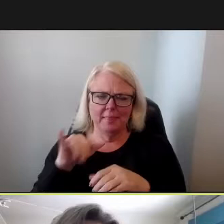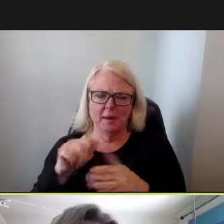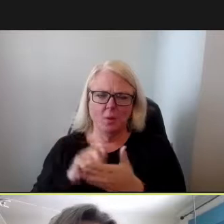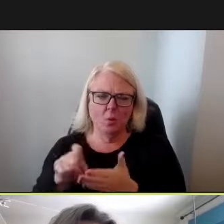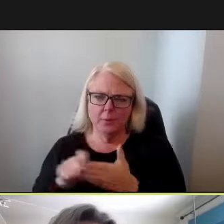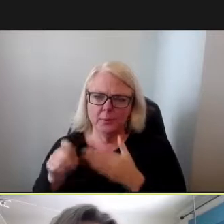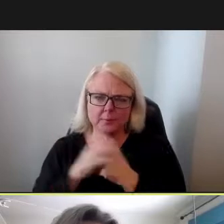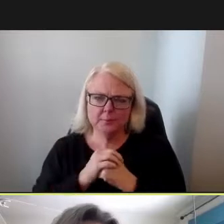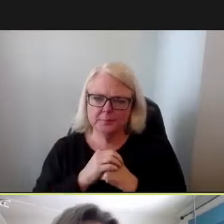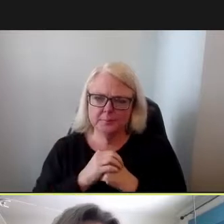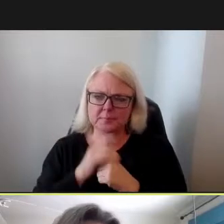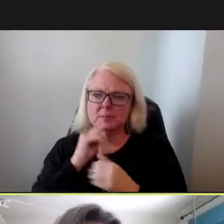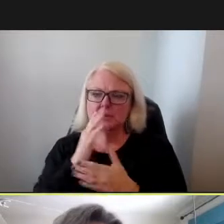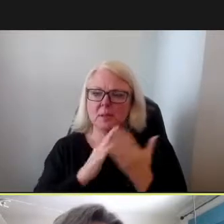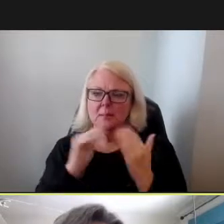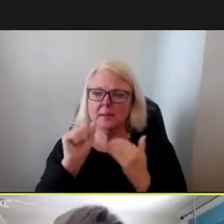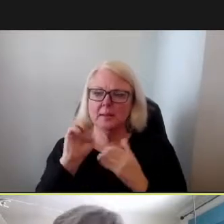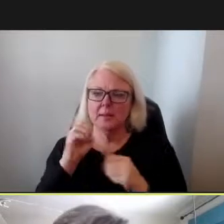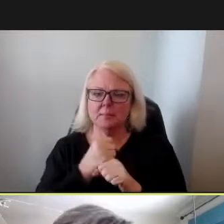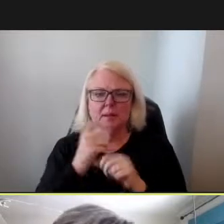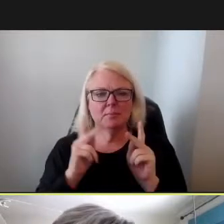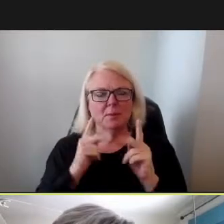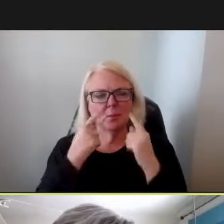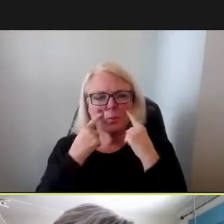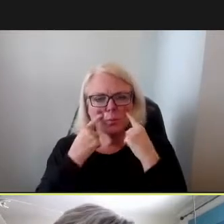In some cases, it just makes people cry.